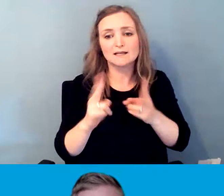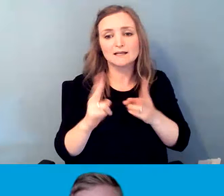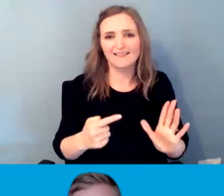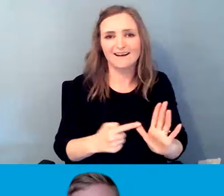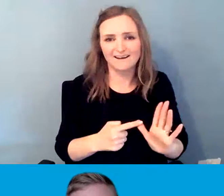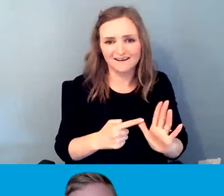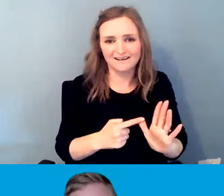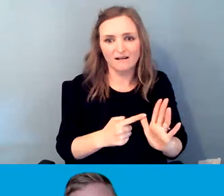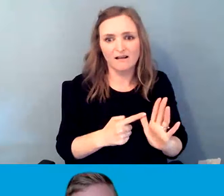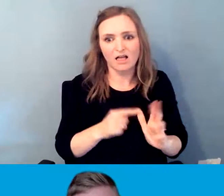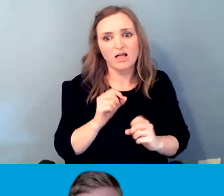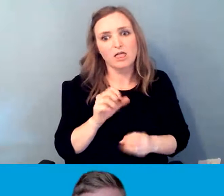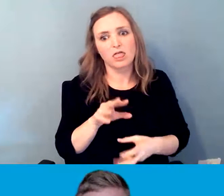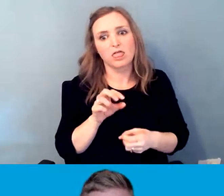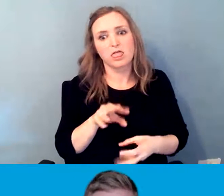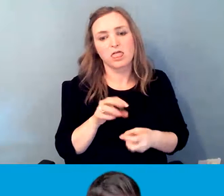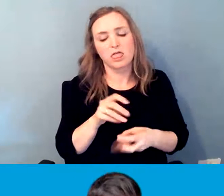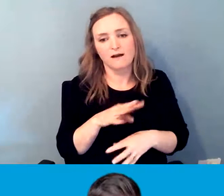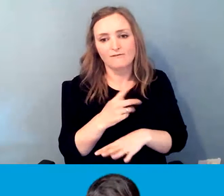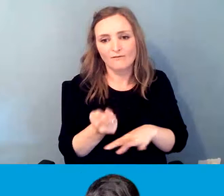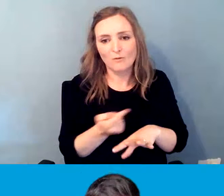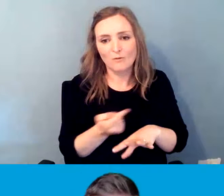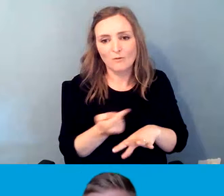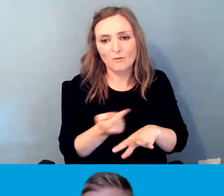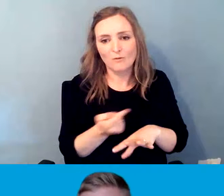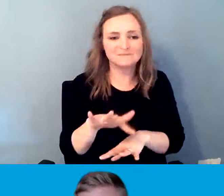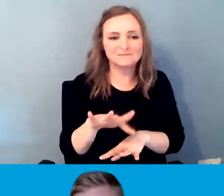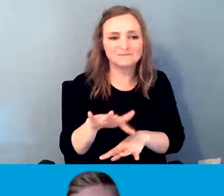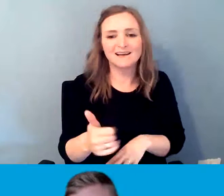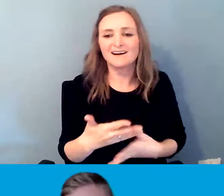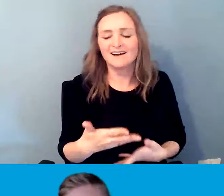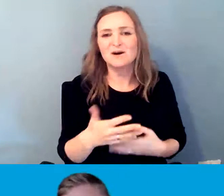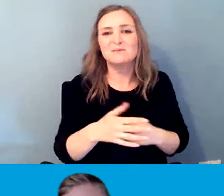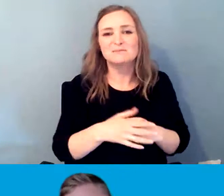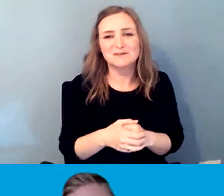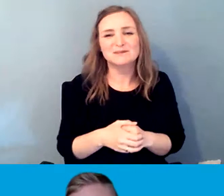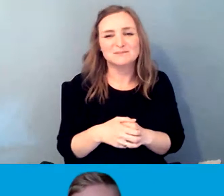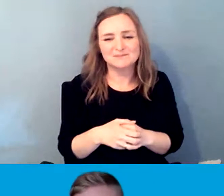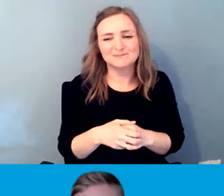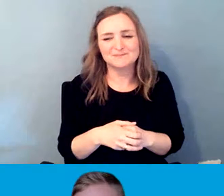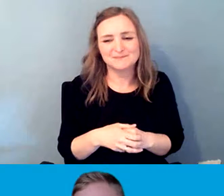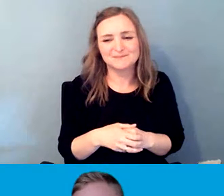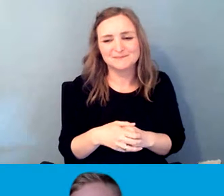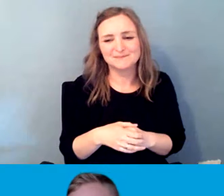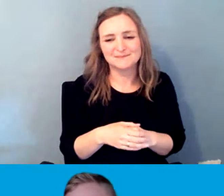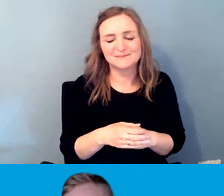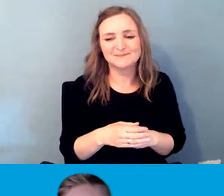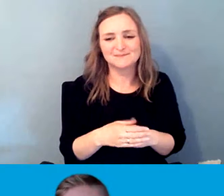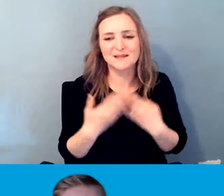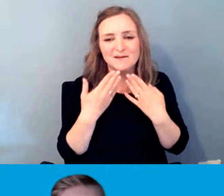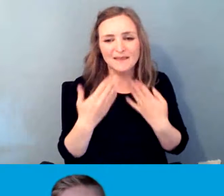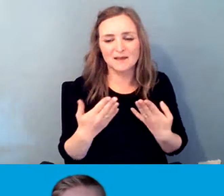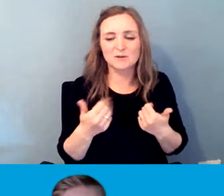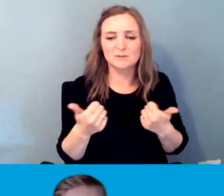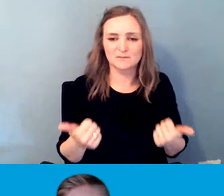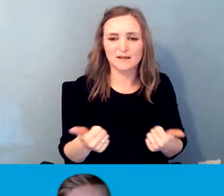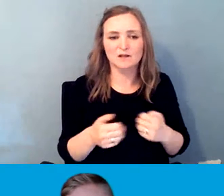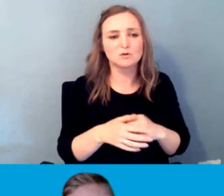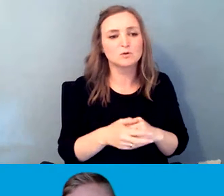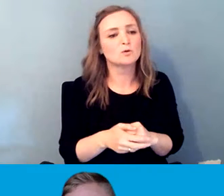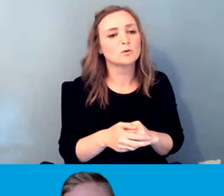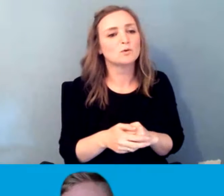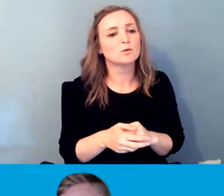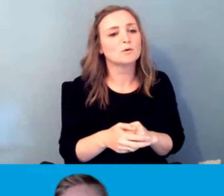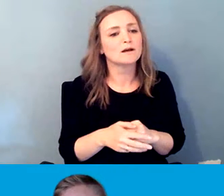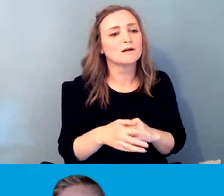quite exhausting with the BSL interpreting when you've joined at 1:45. So I'm going to bring the